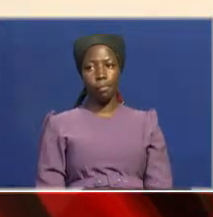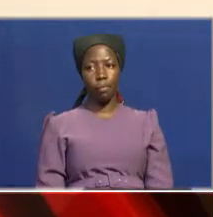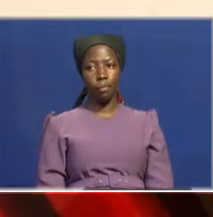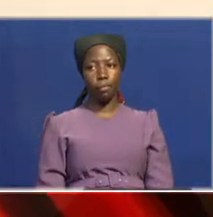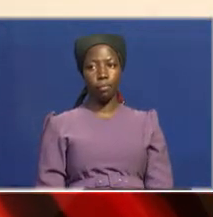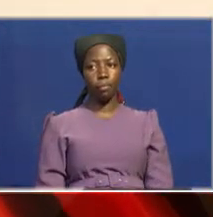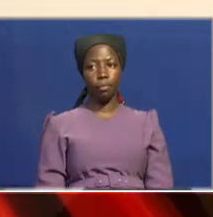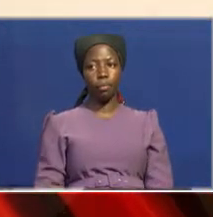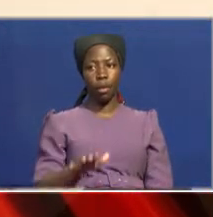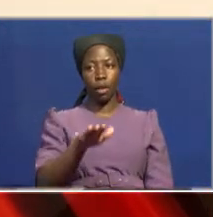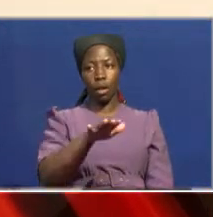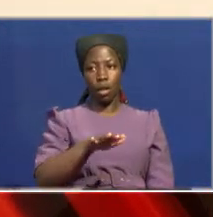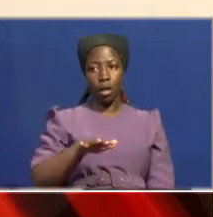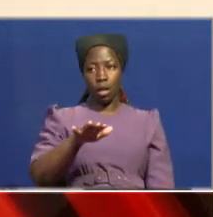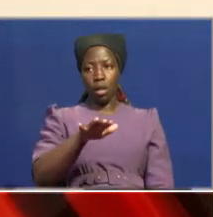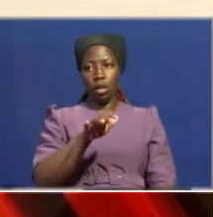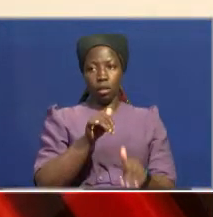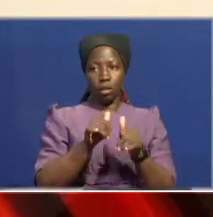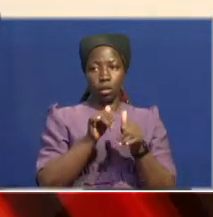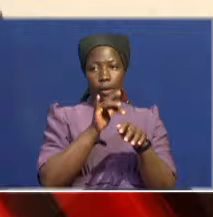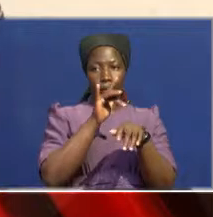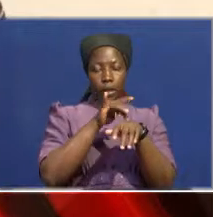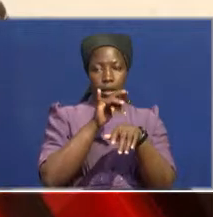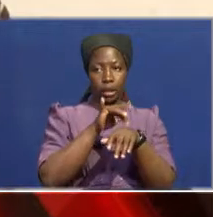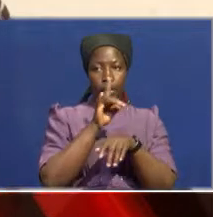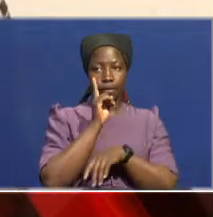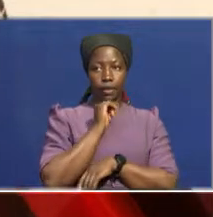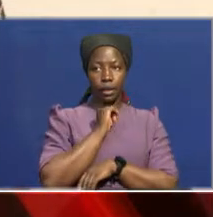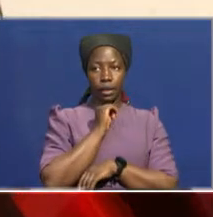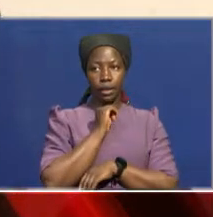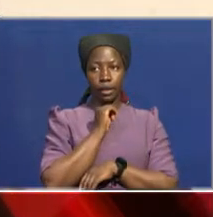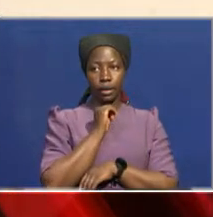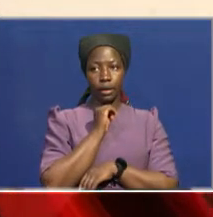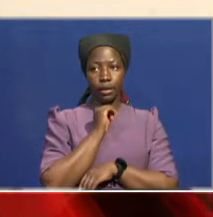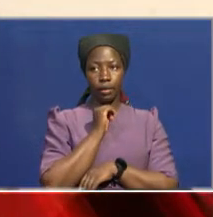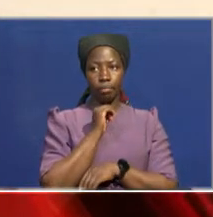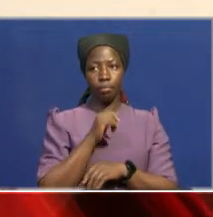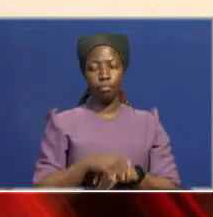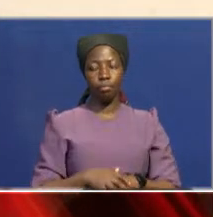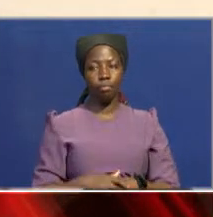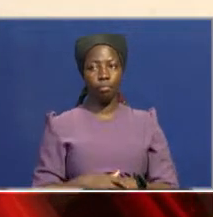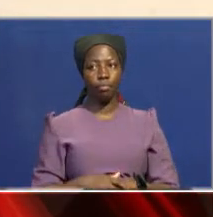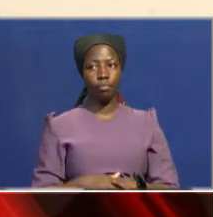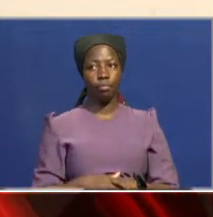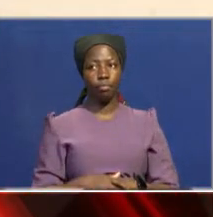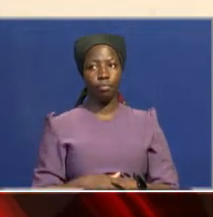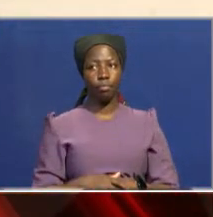Areas that are affected by this trade, and I'm happy to report that